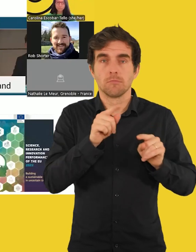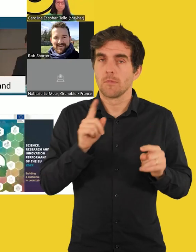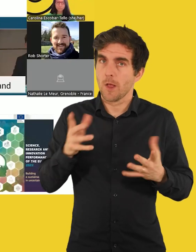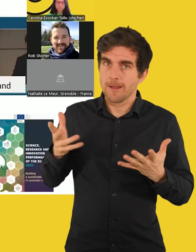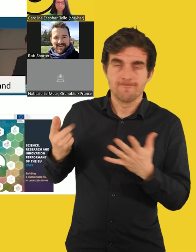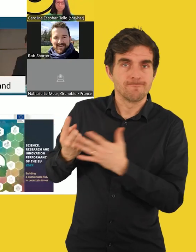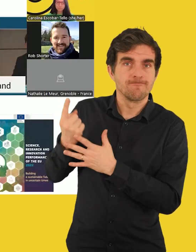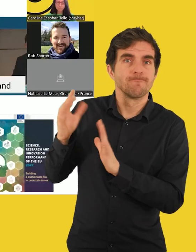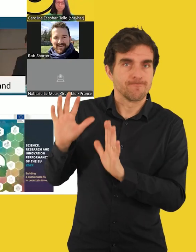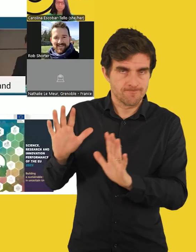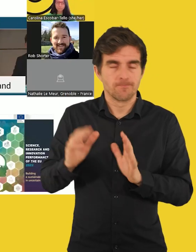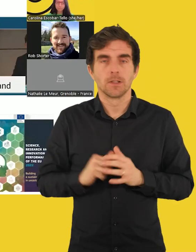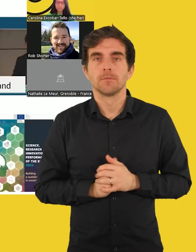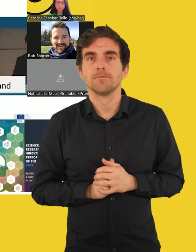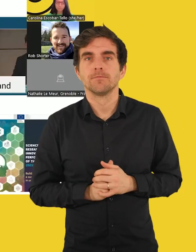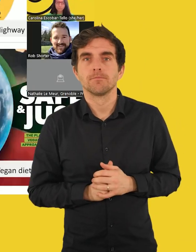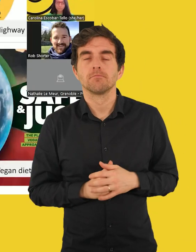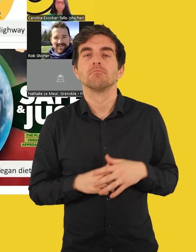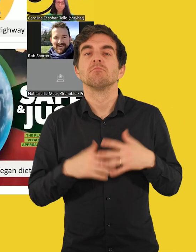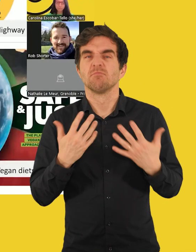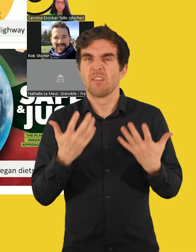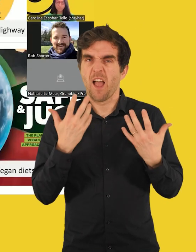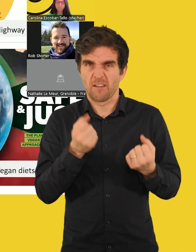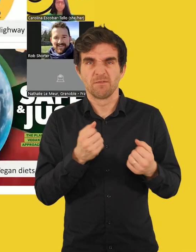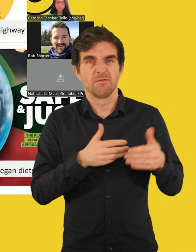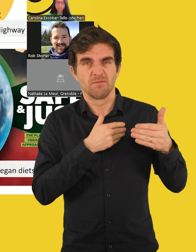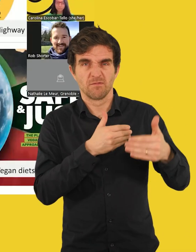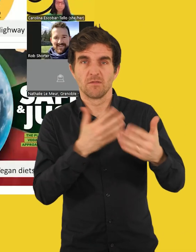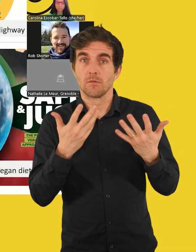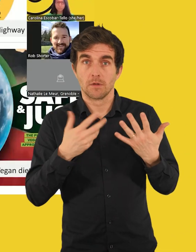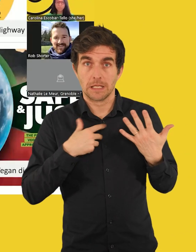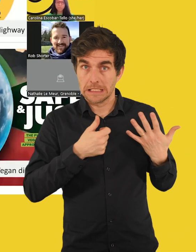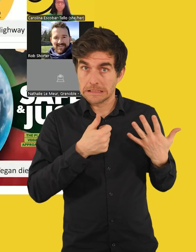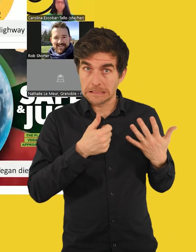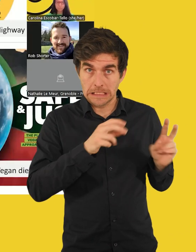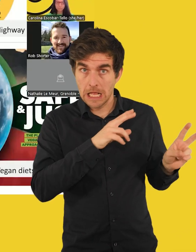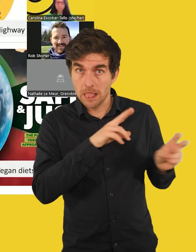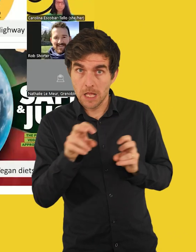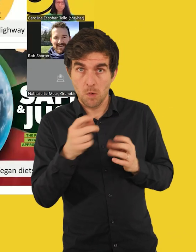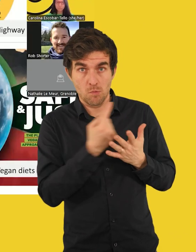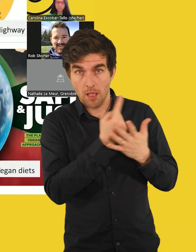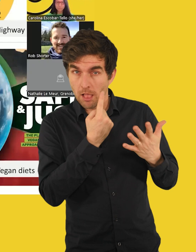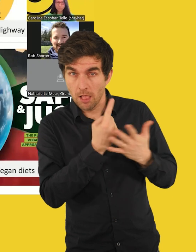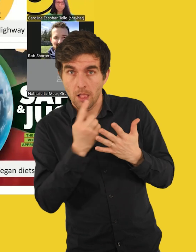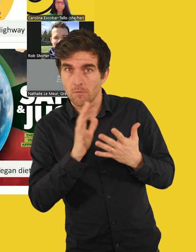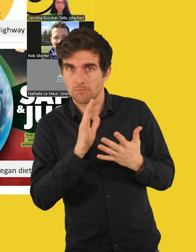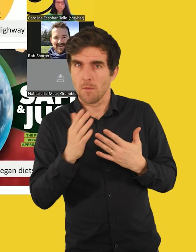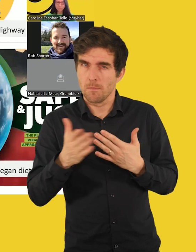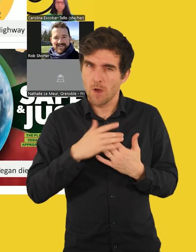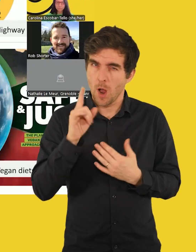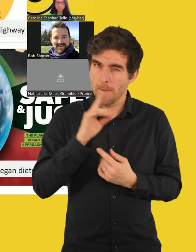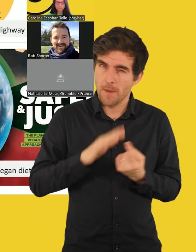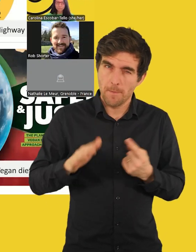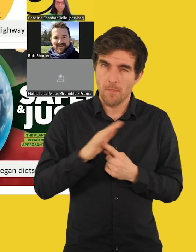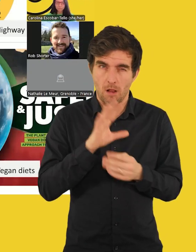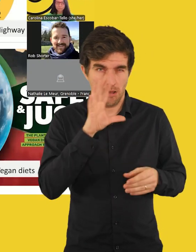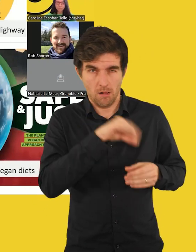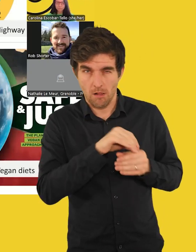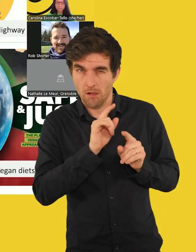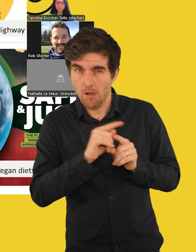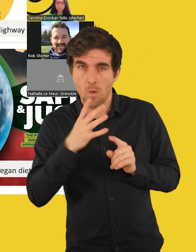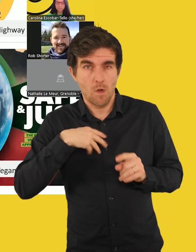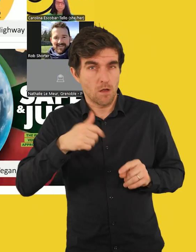places. We're also seeing a sector, this isn't one of our 6 themes, but it's coming more and more, people coming out of